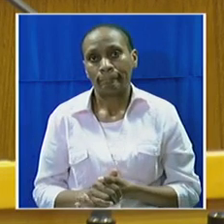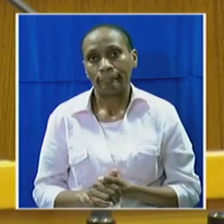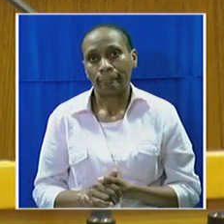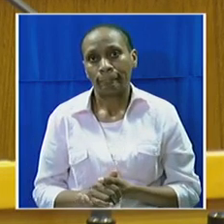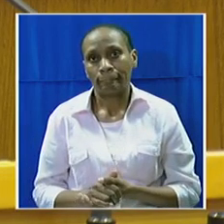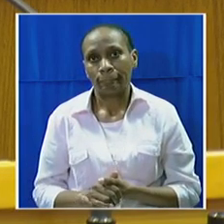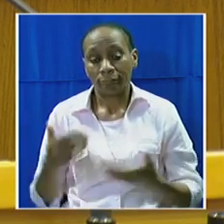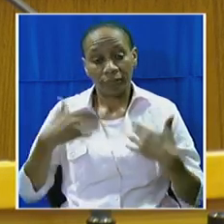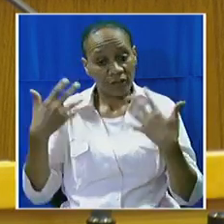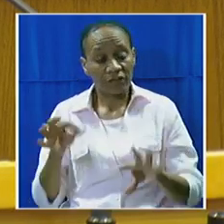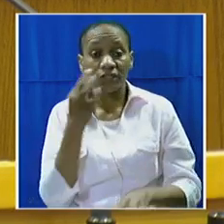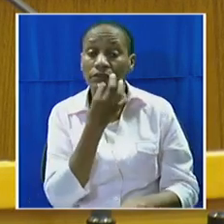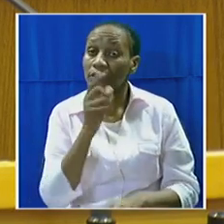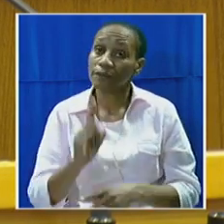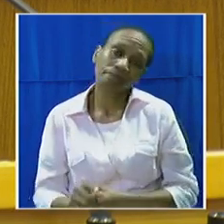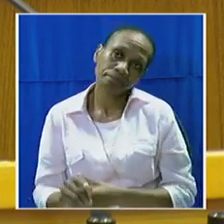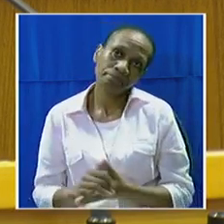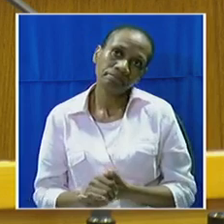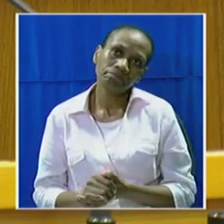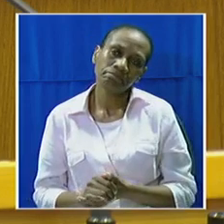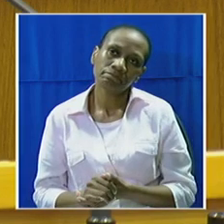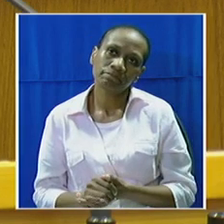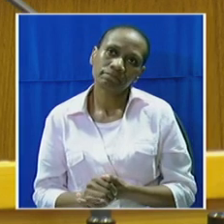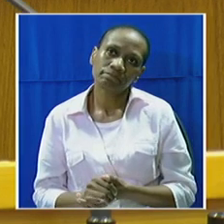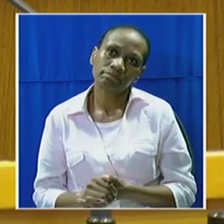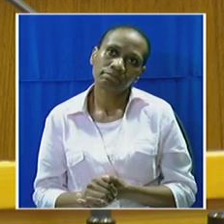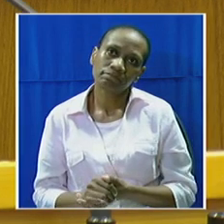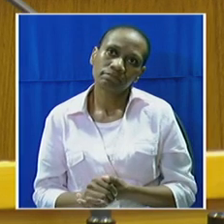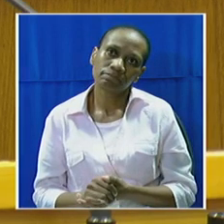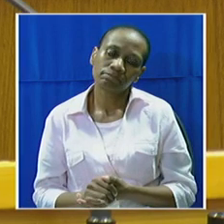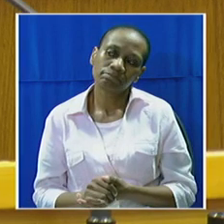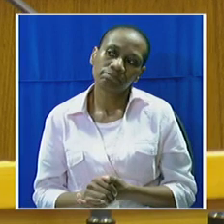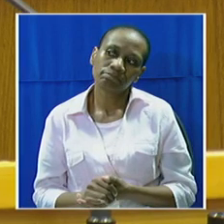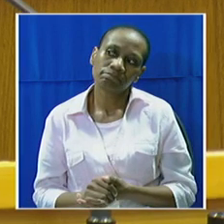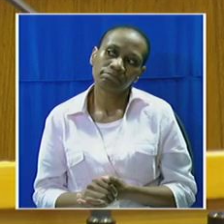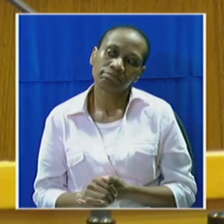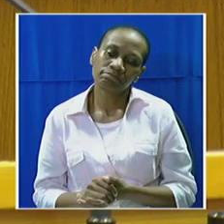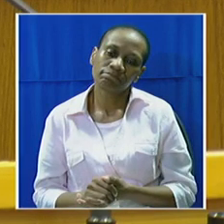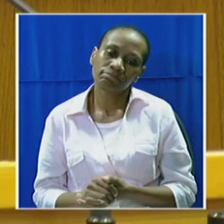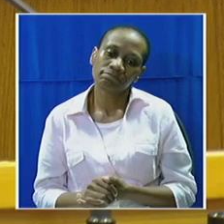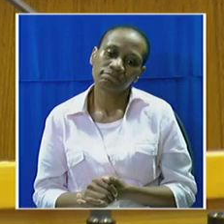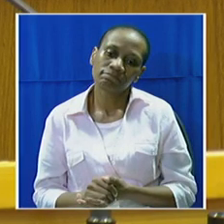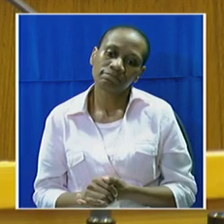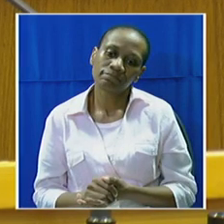as I have indicated earlier on, that sizanodondolo nolwamvila